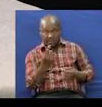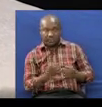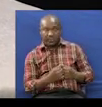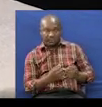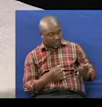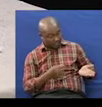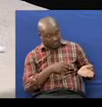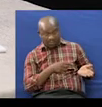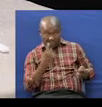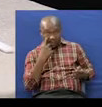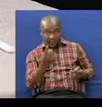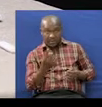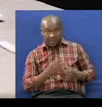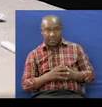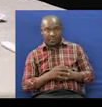yellow in color.